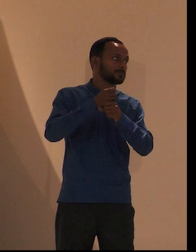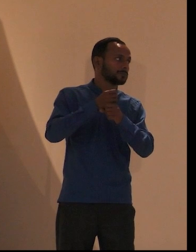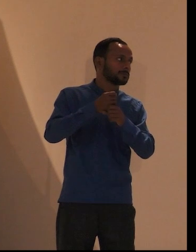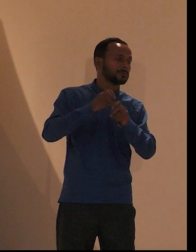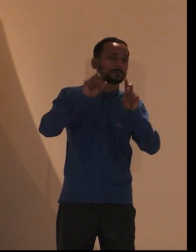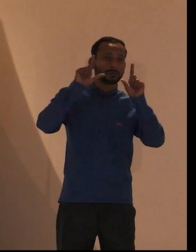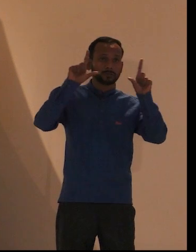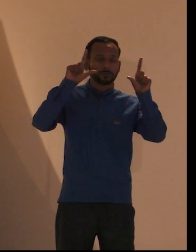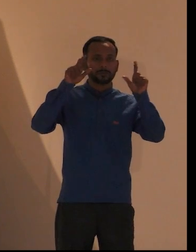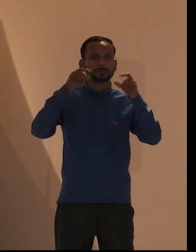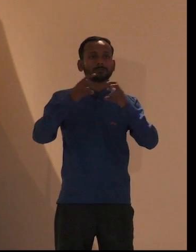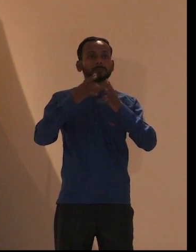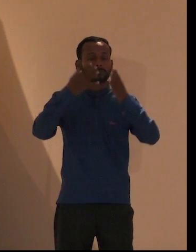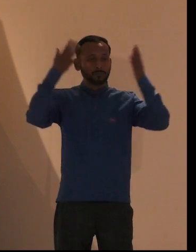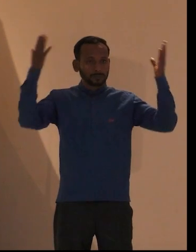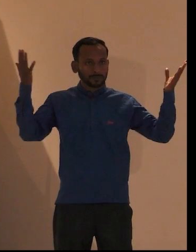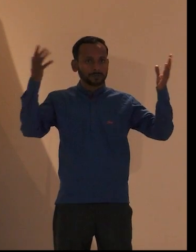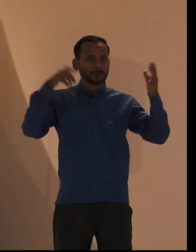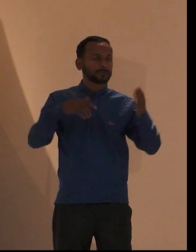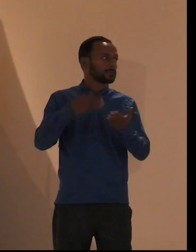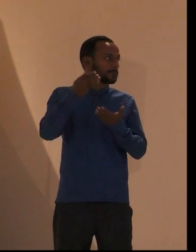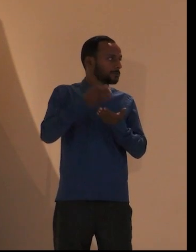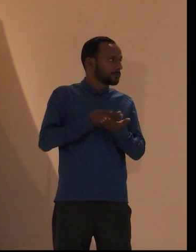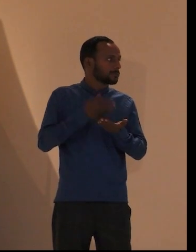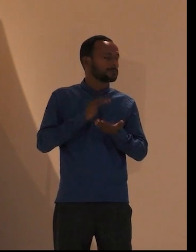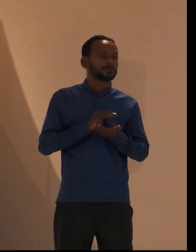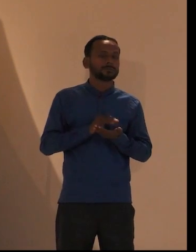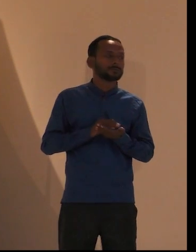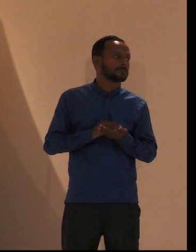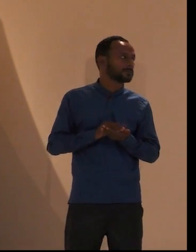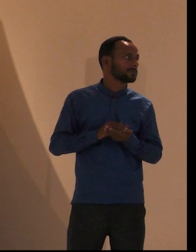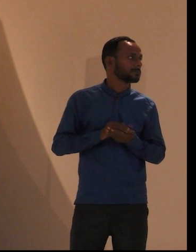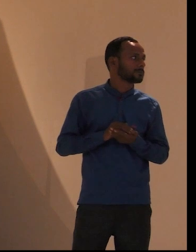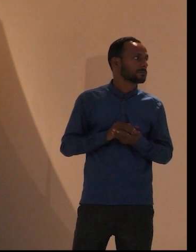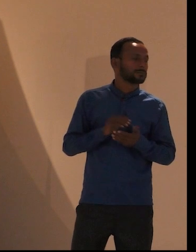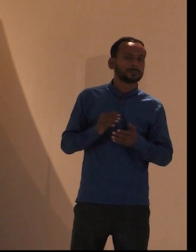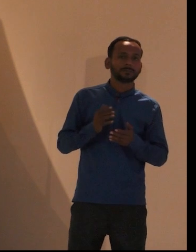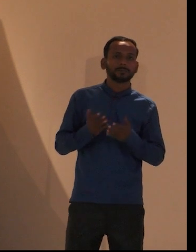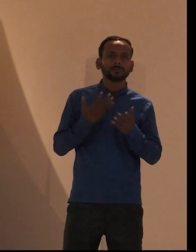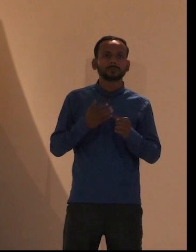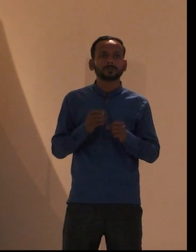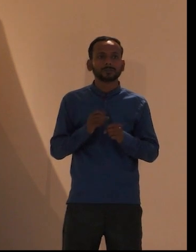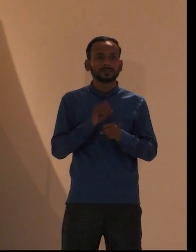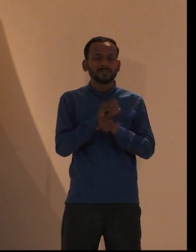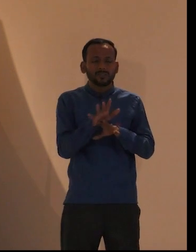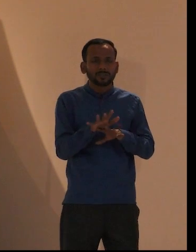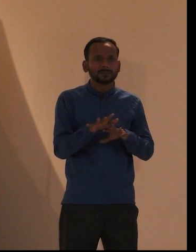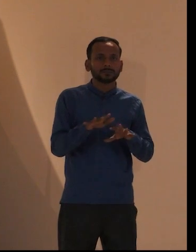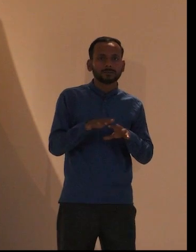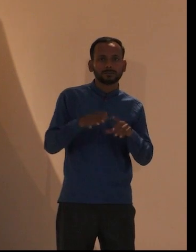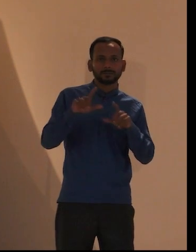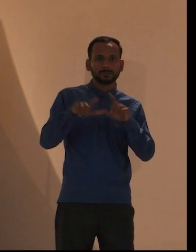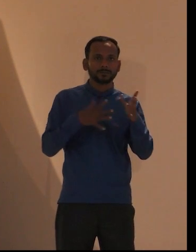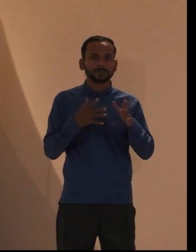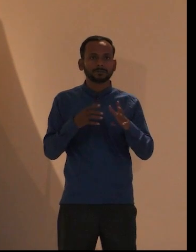is we are sort of protected from the disruptive effects of things like COVID, for instance. We did not have layoffs, we did